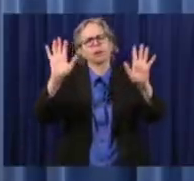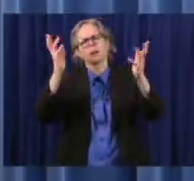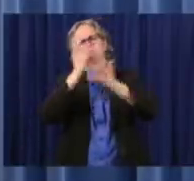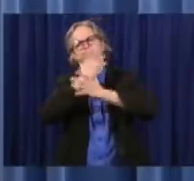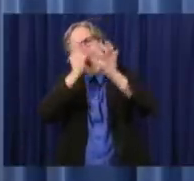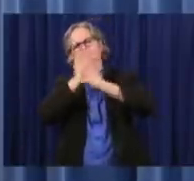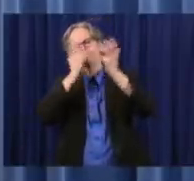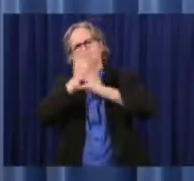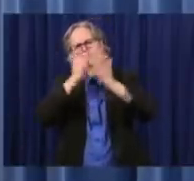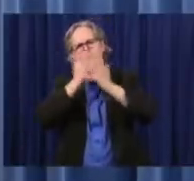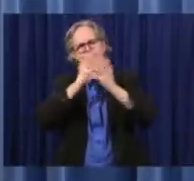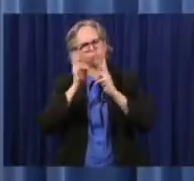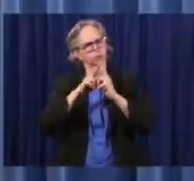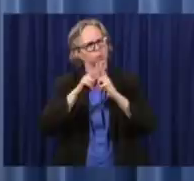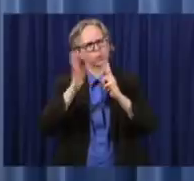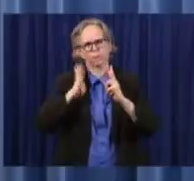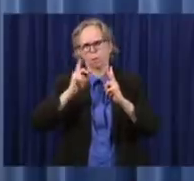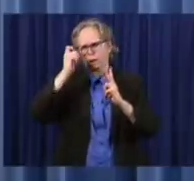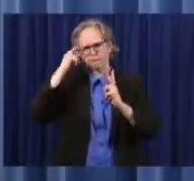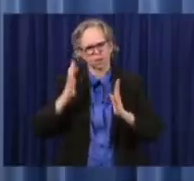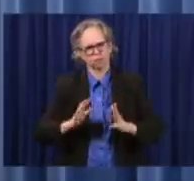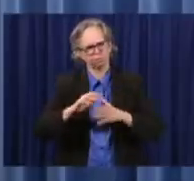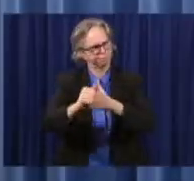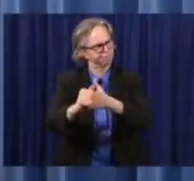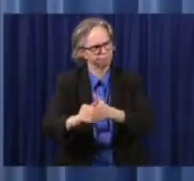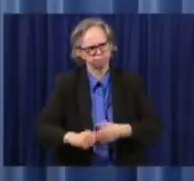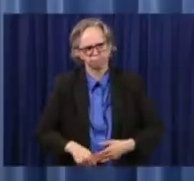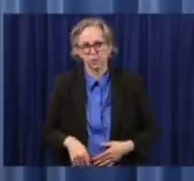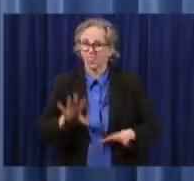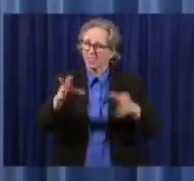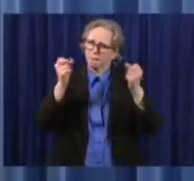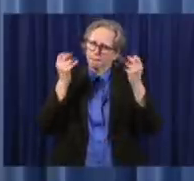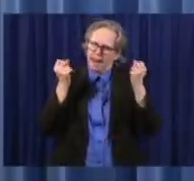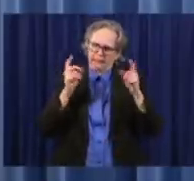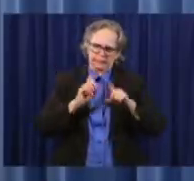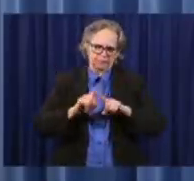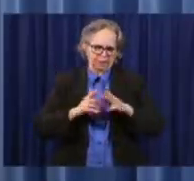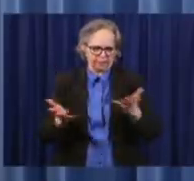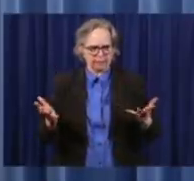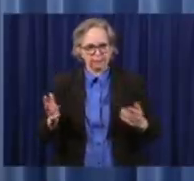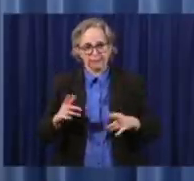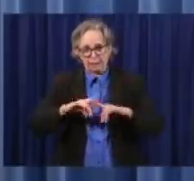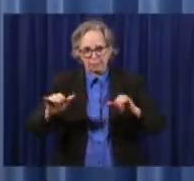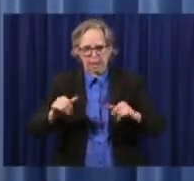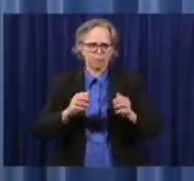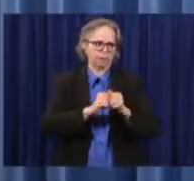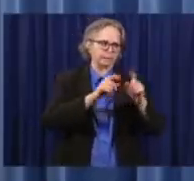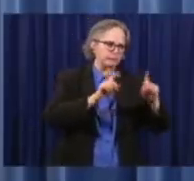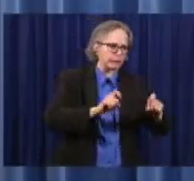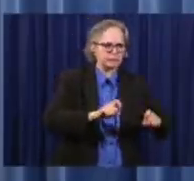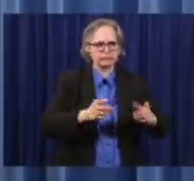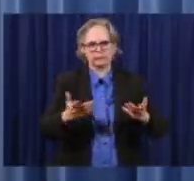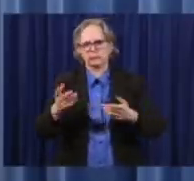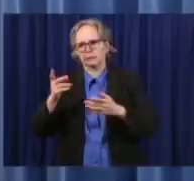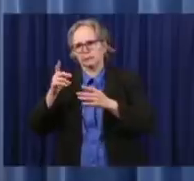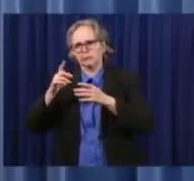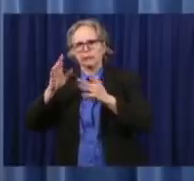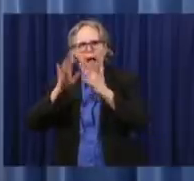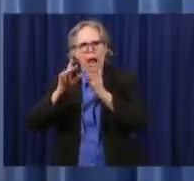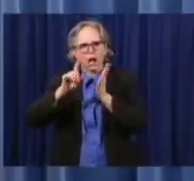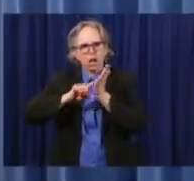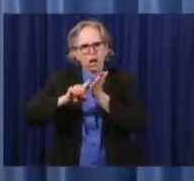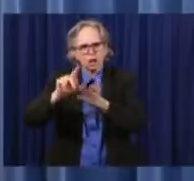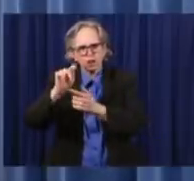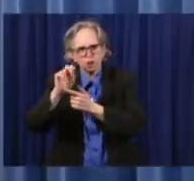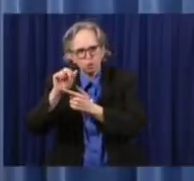know, we're putting together, doing a couple things. One is the testing and one is the tracing. And we're very, very excited about it.